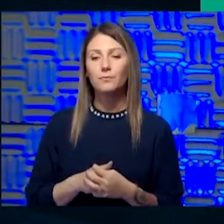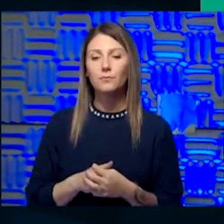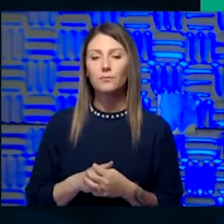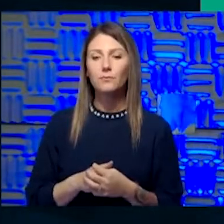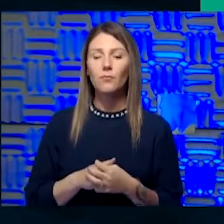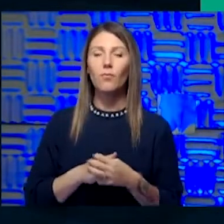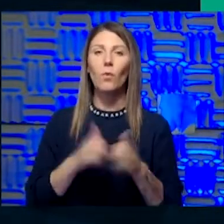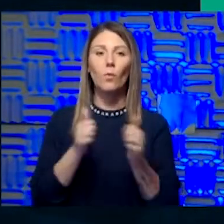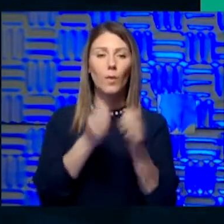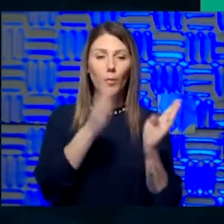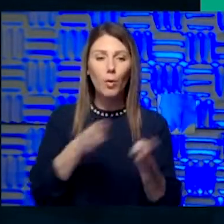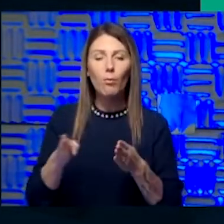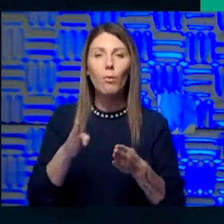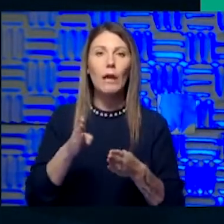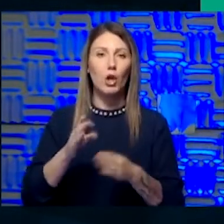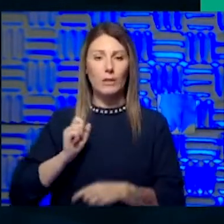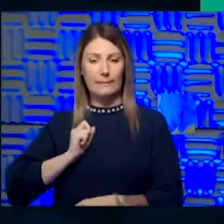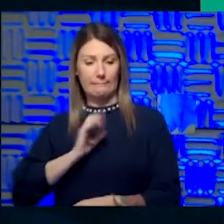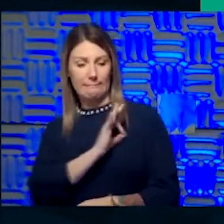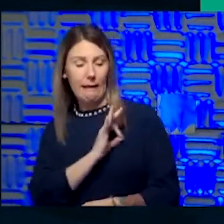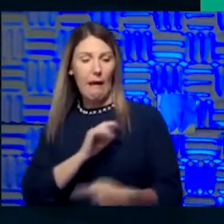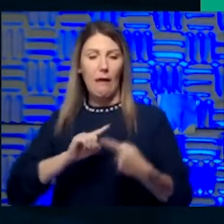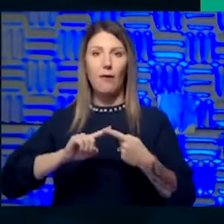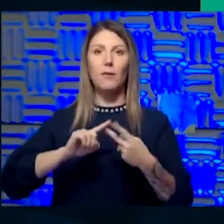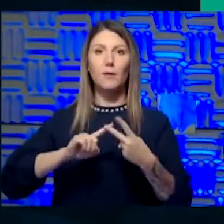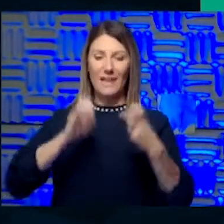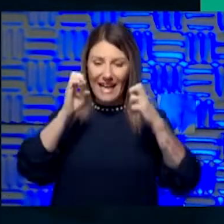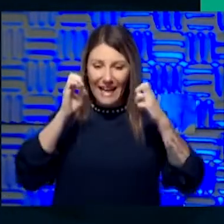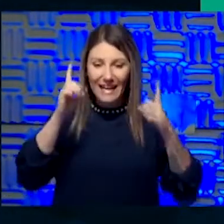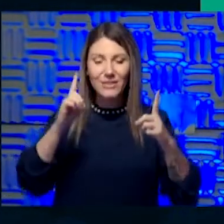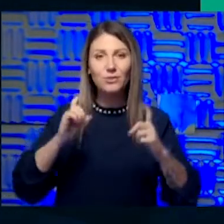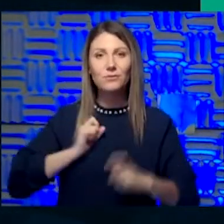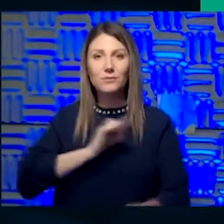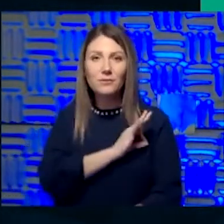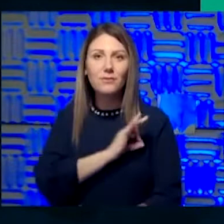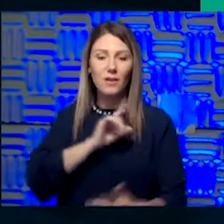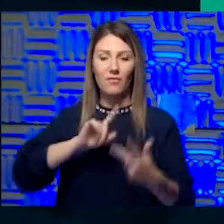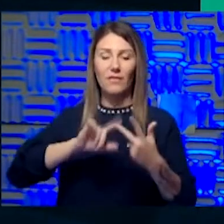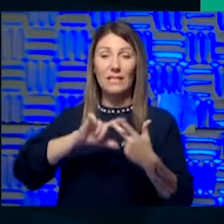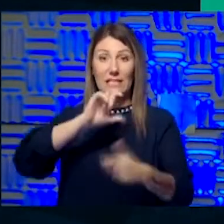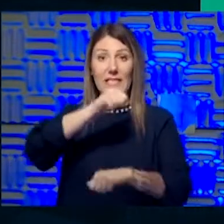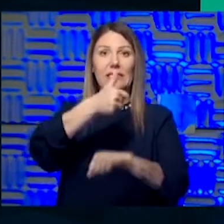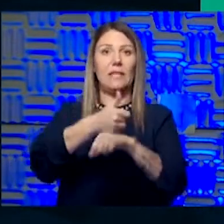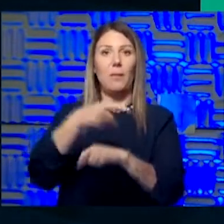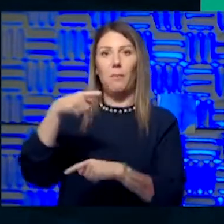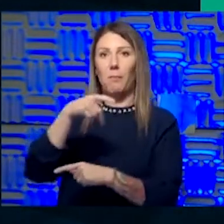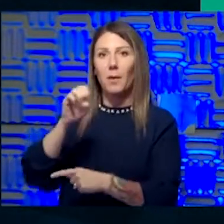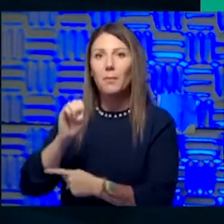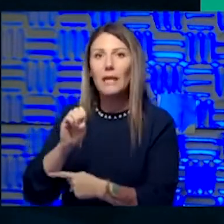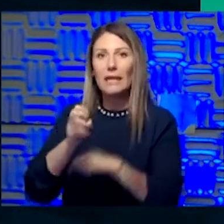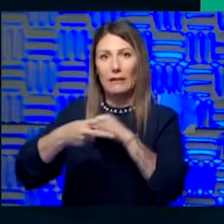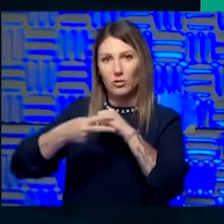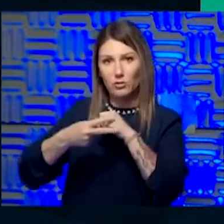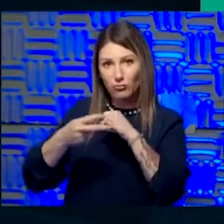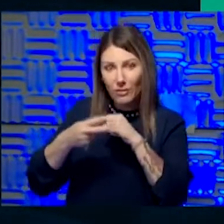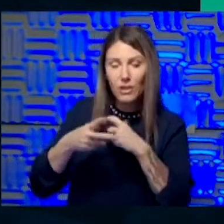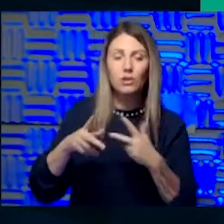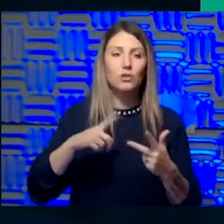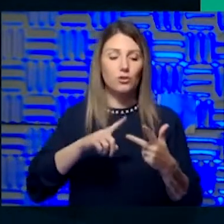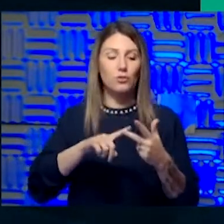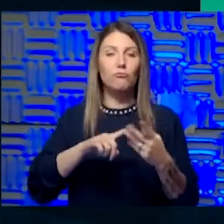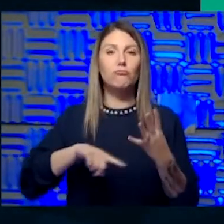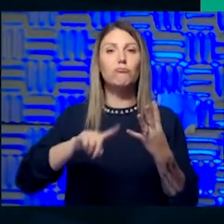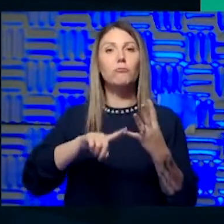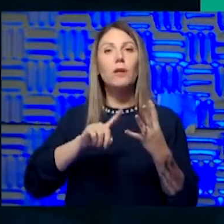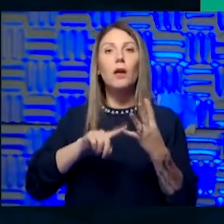Preparing all our staff, educating them, and putting in place the PPE conservation measures, and getting the doffing